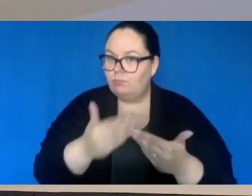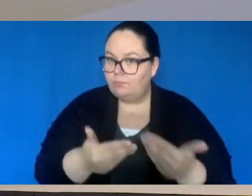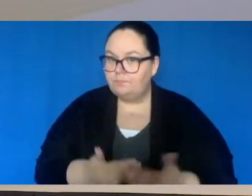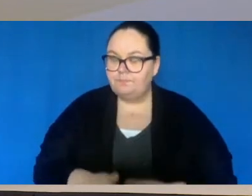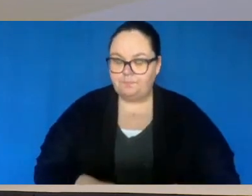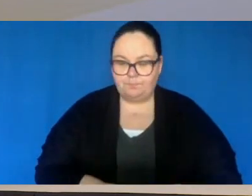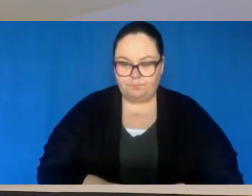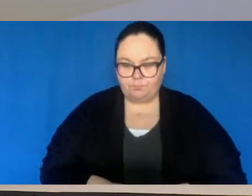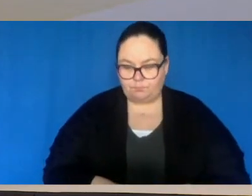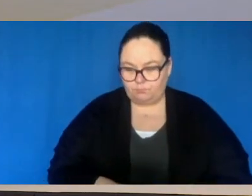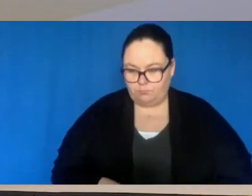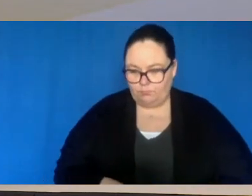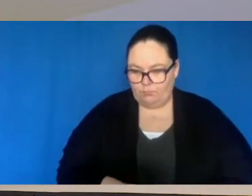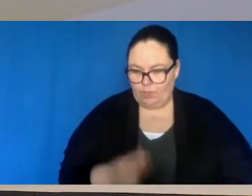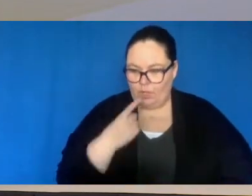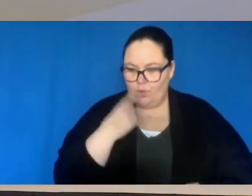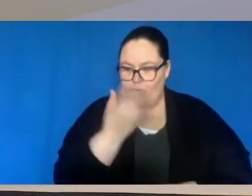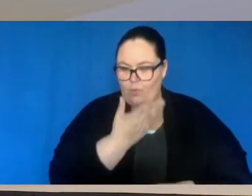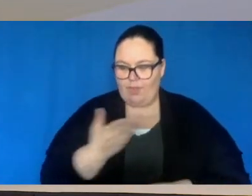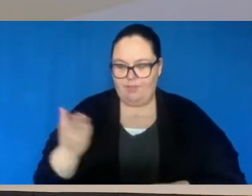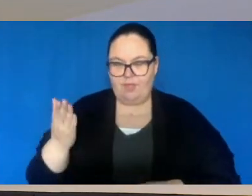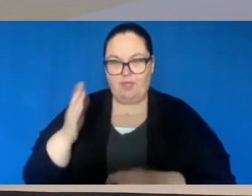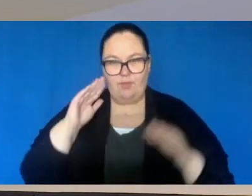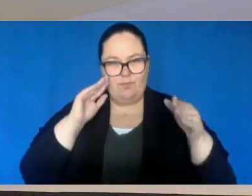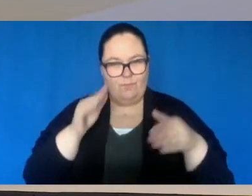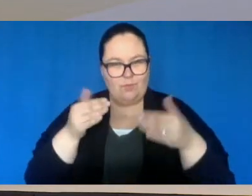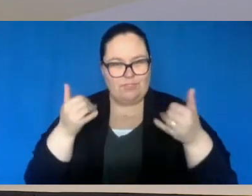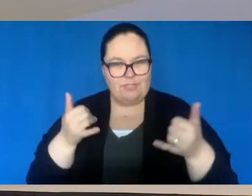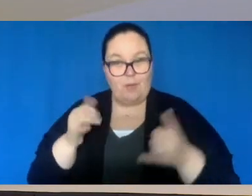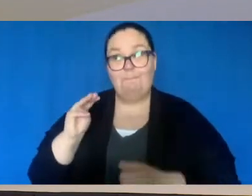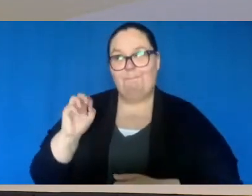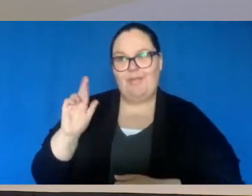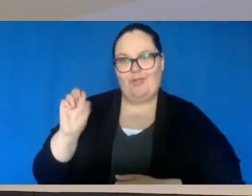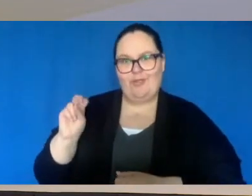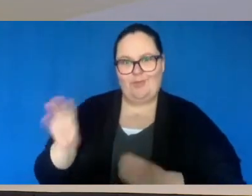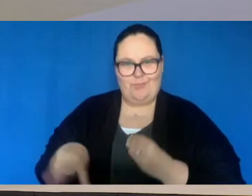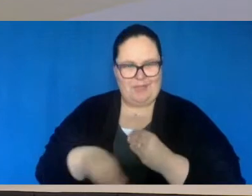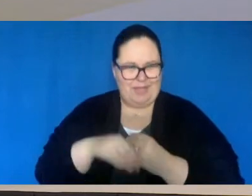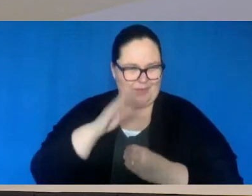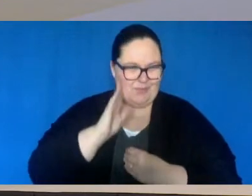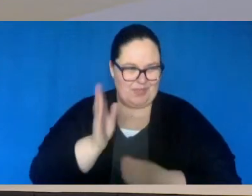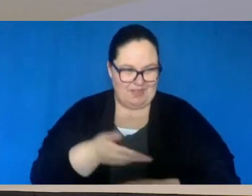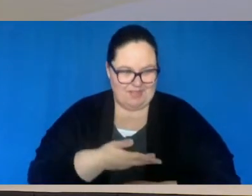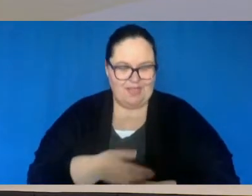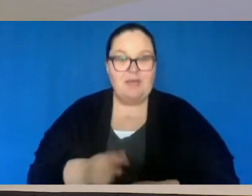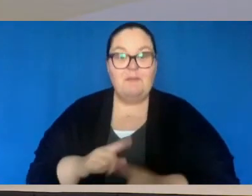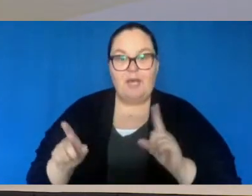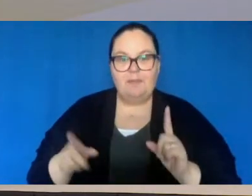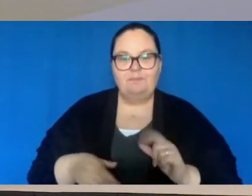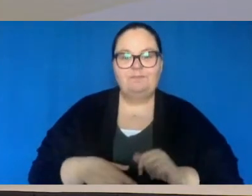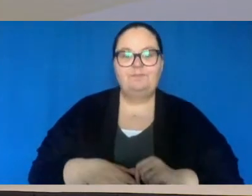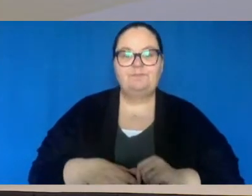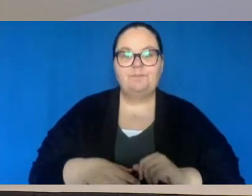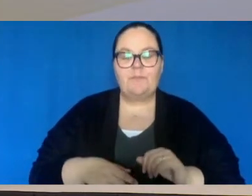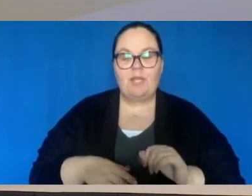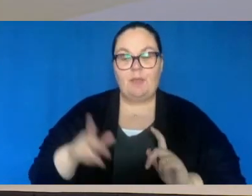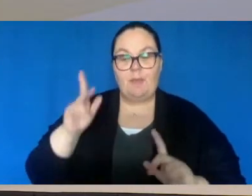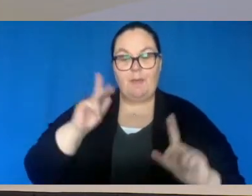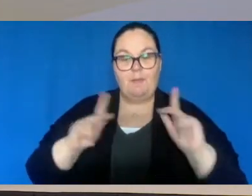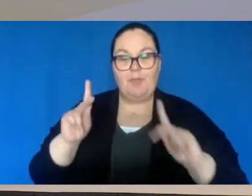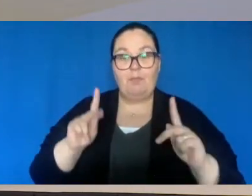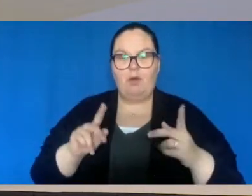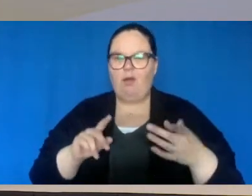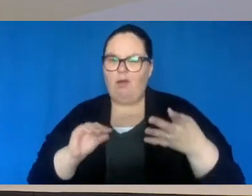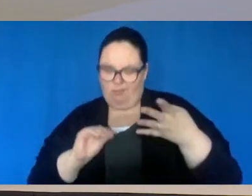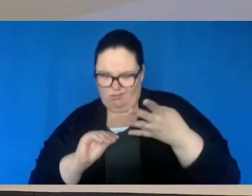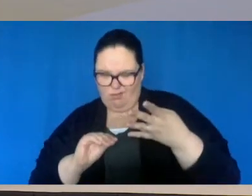even one of the things that they're working on, I know, and Marion, you can add to that, is the ability for people to be able to rebook their own